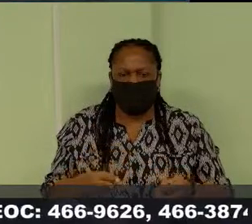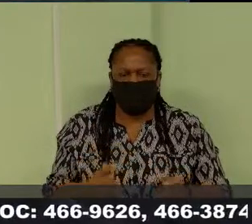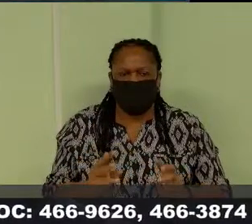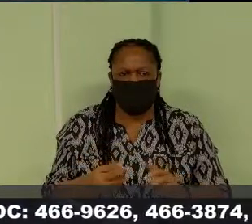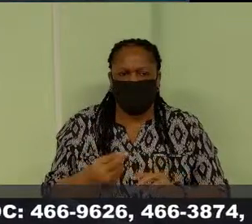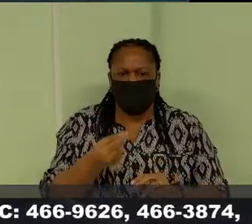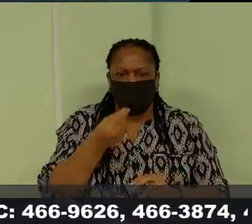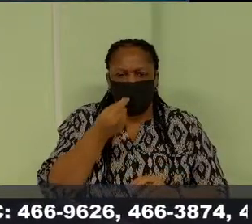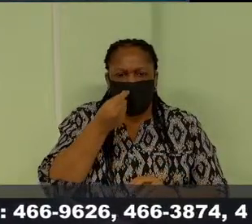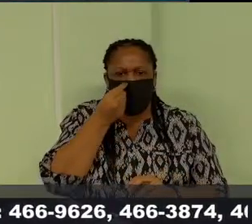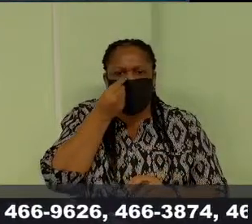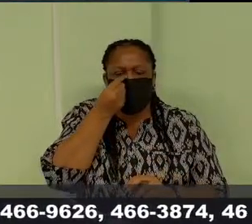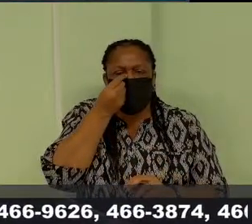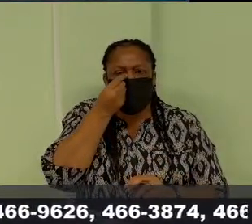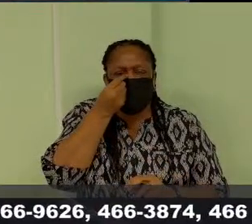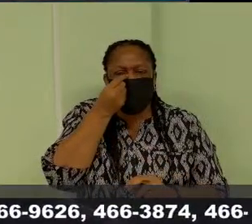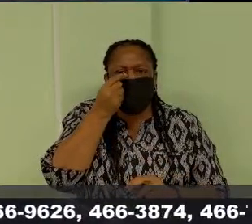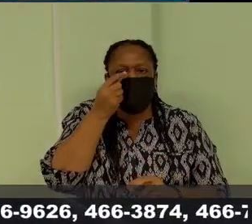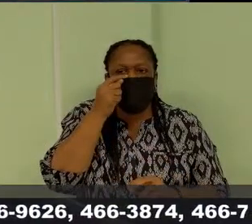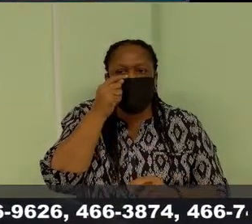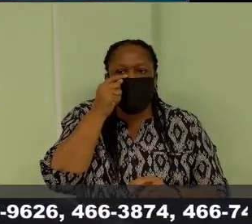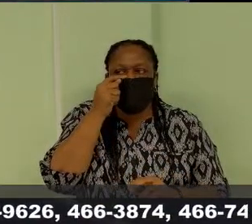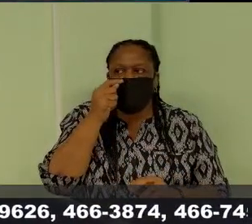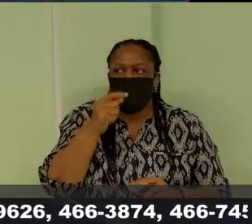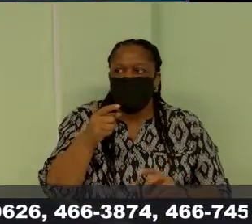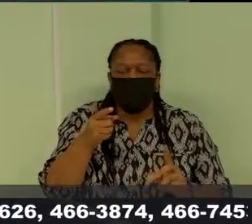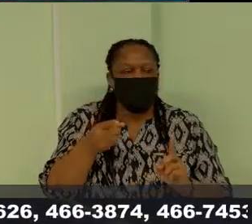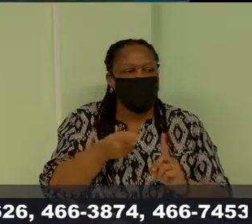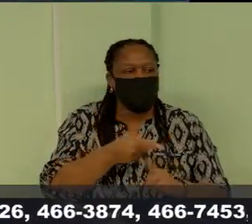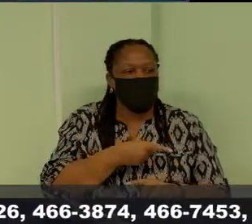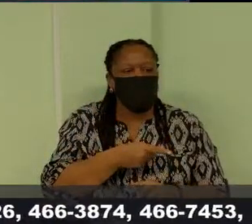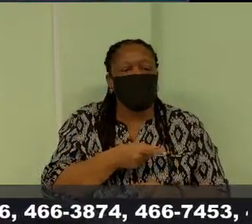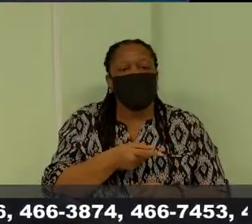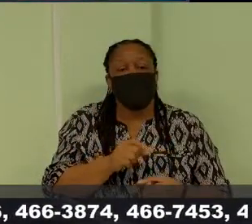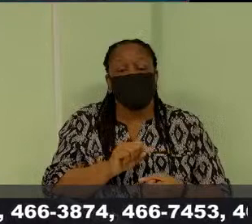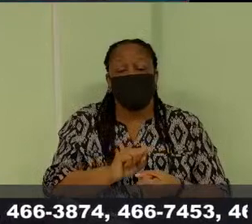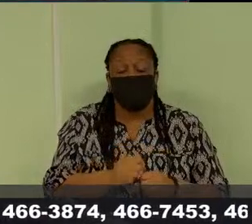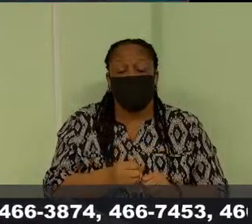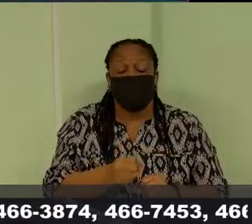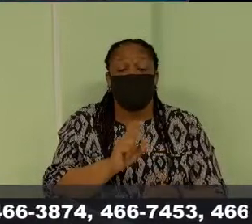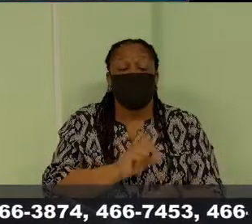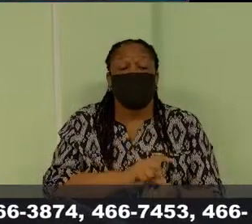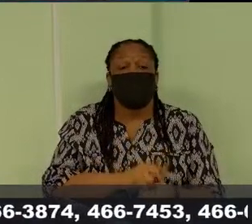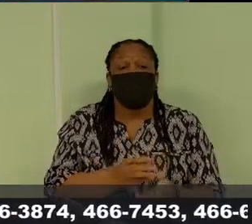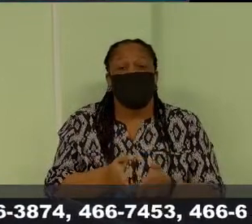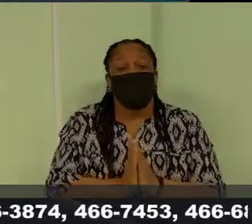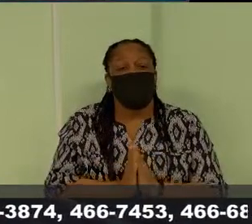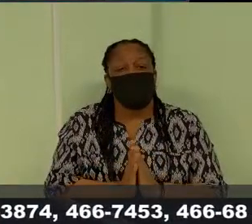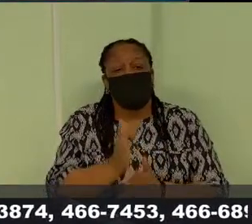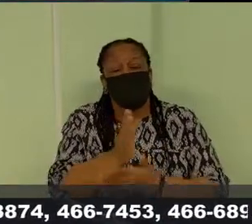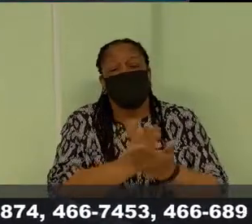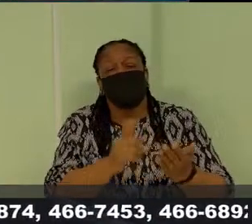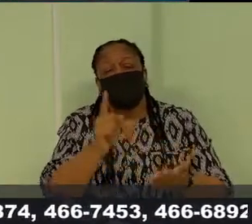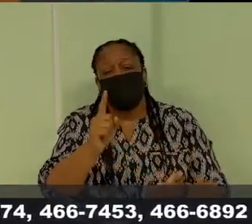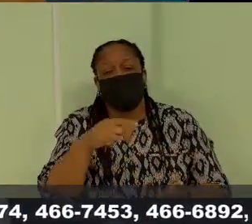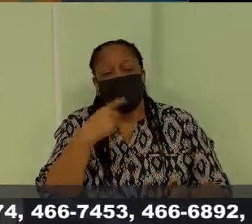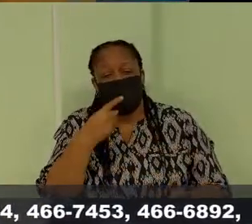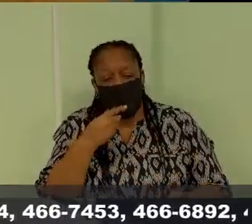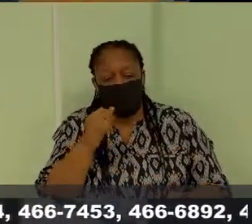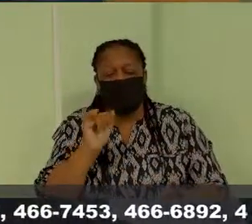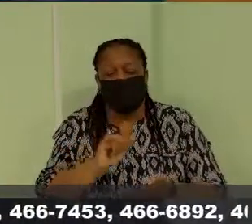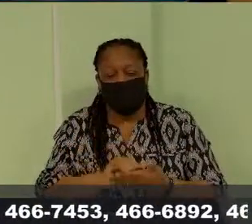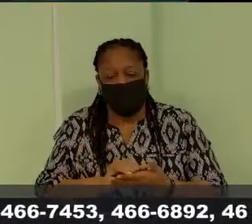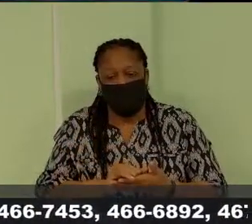minimal risks. That's a medical question, of course. Dr. Cameron Wilkinson.